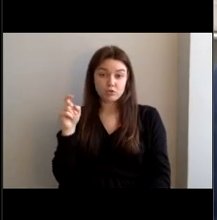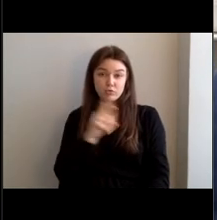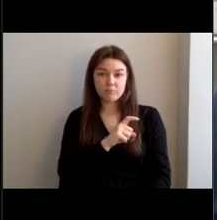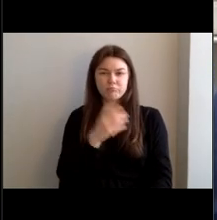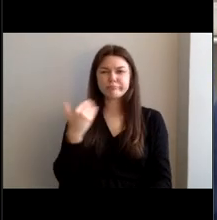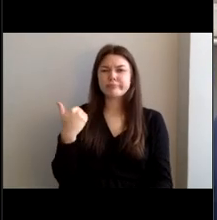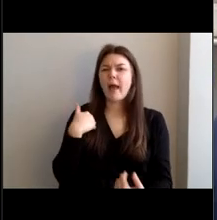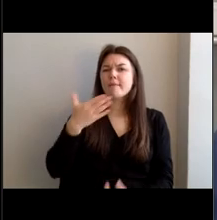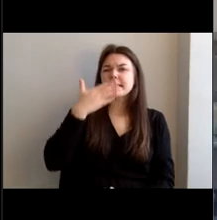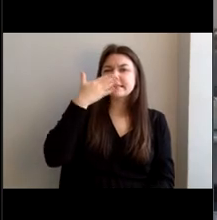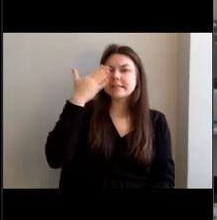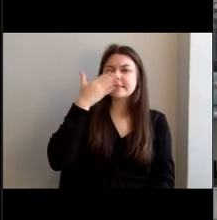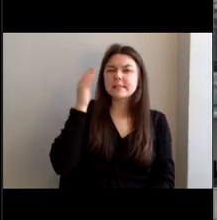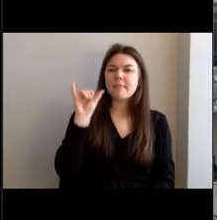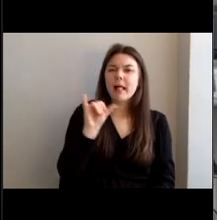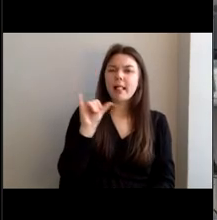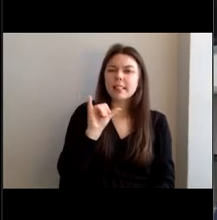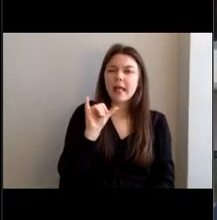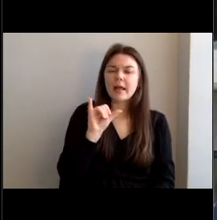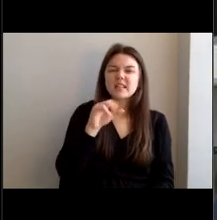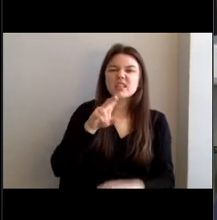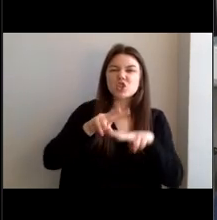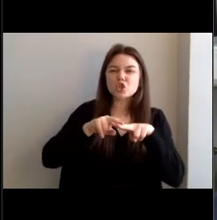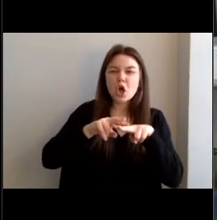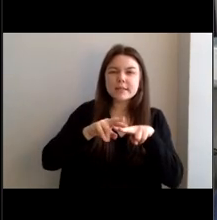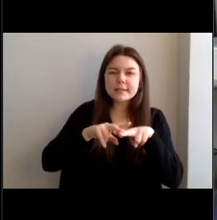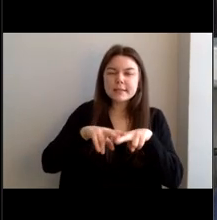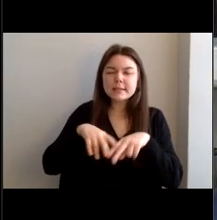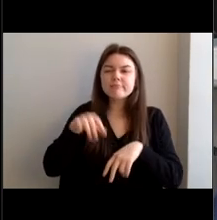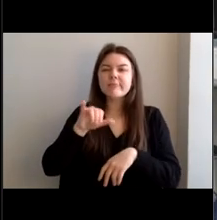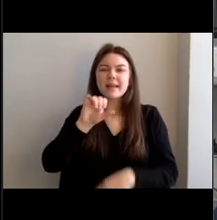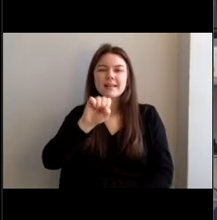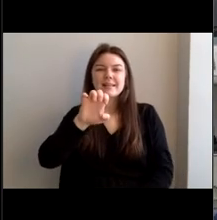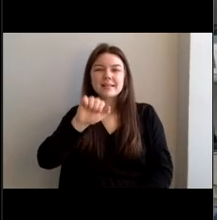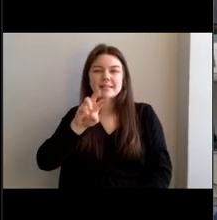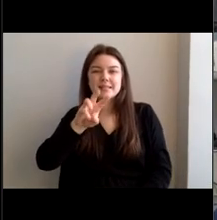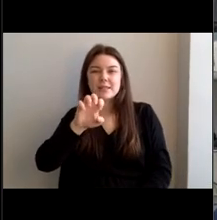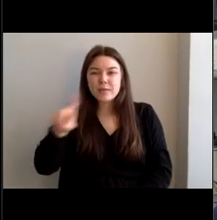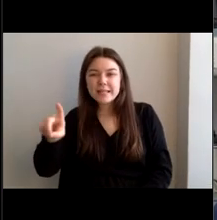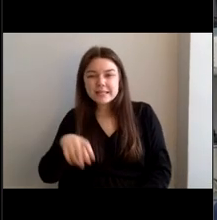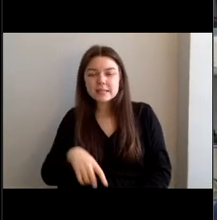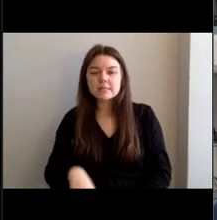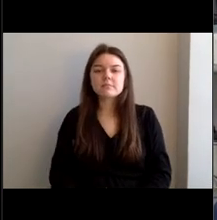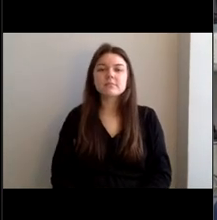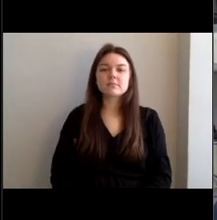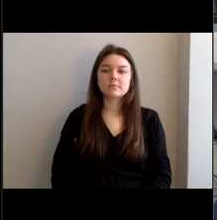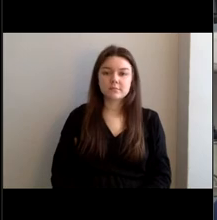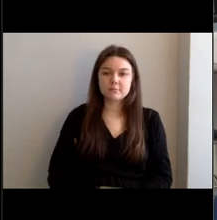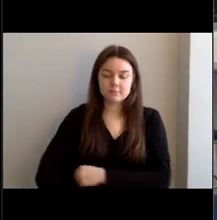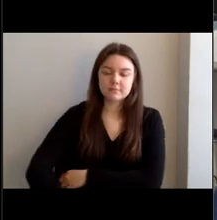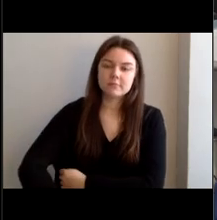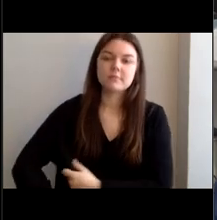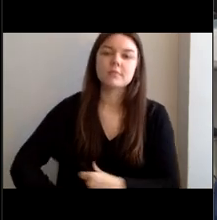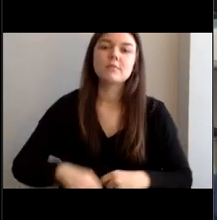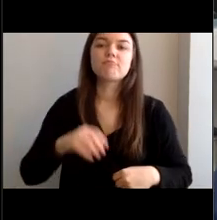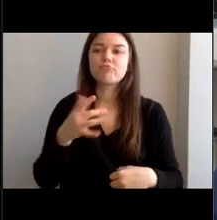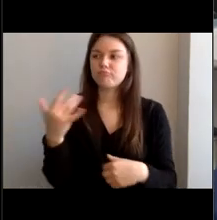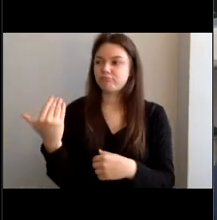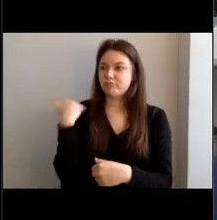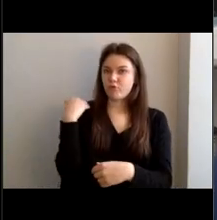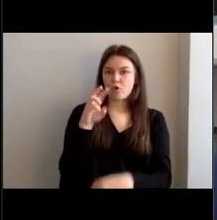that can be described as briny or seaweedy or oceany. Some of these terms earlier Whitney had